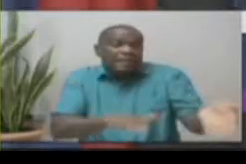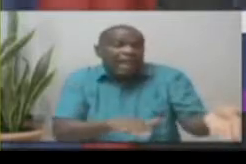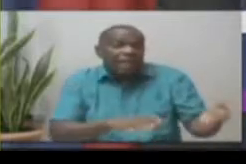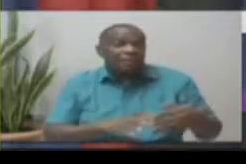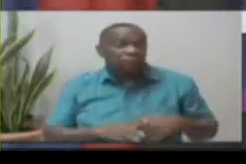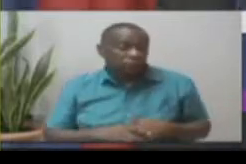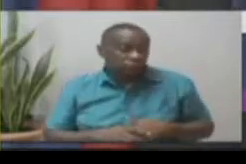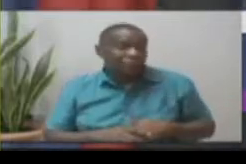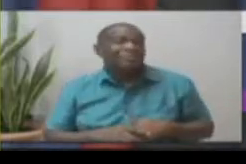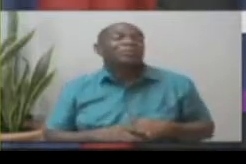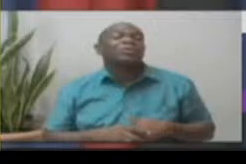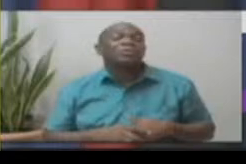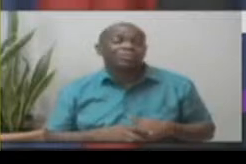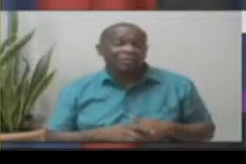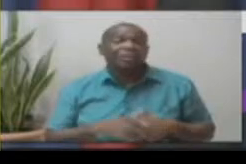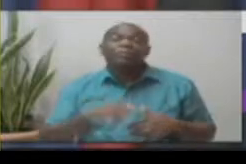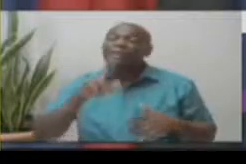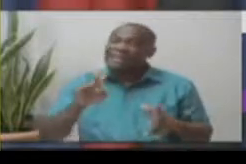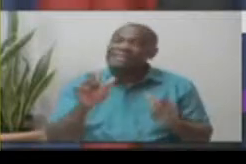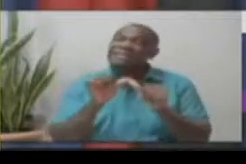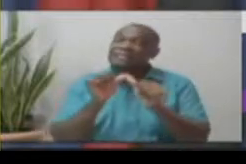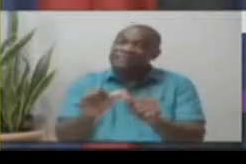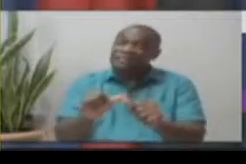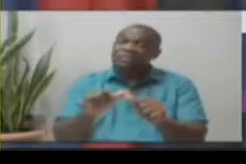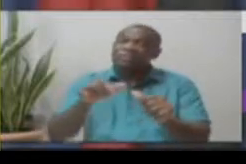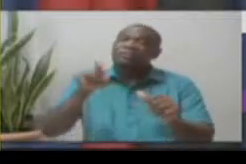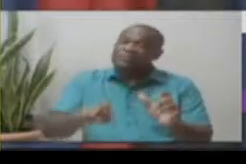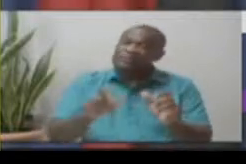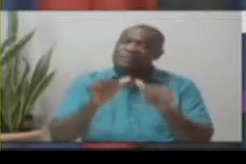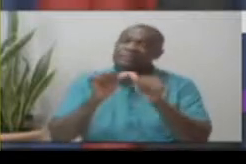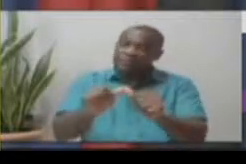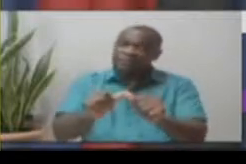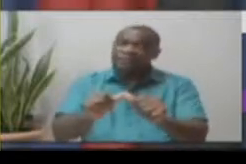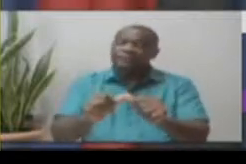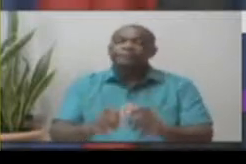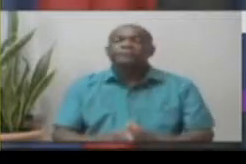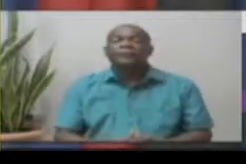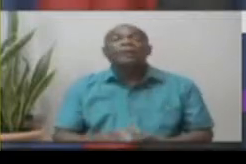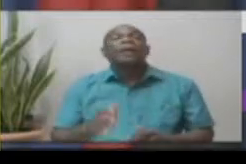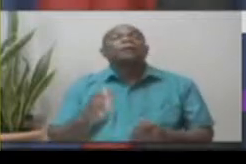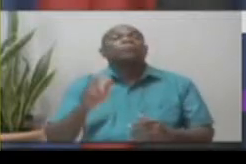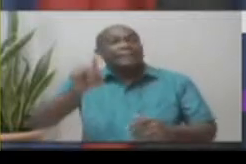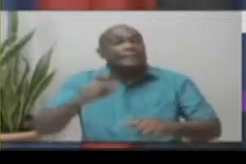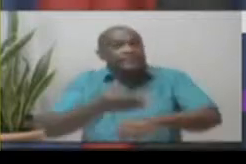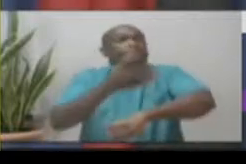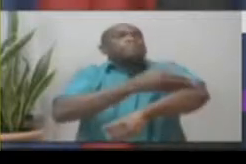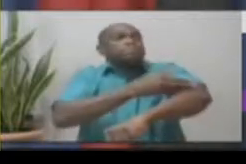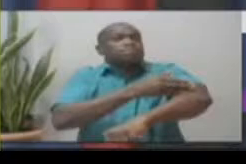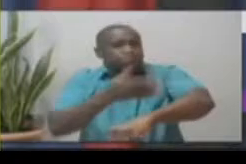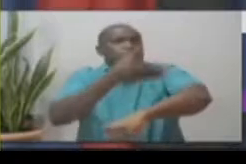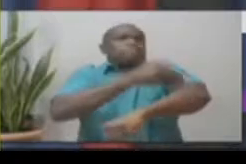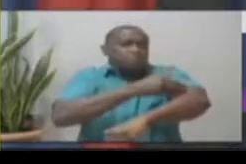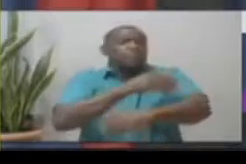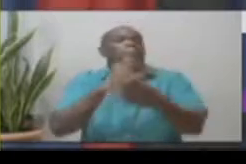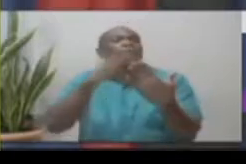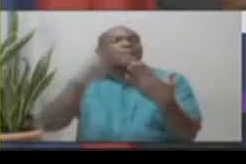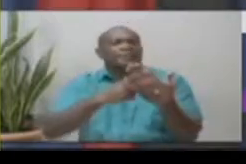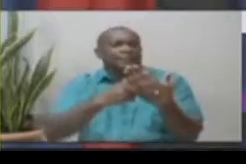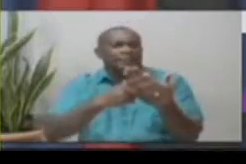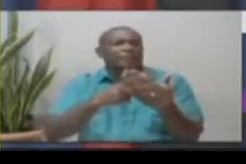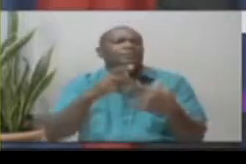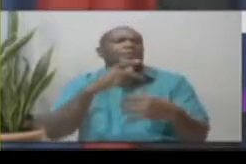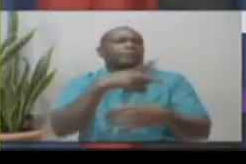We have to continue. We are now going to ramp up the vaccination program. We're going to have